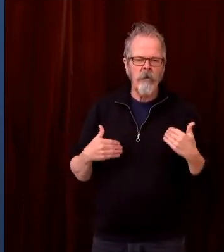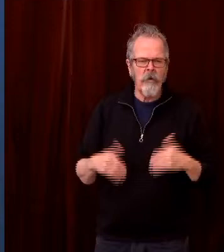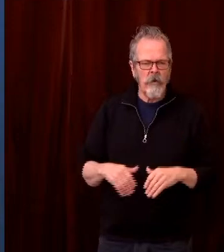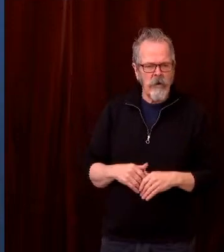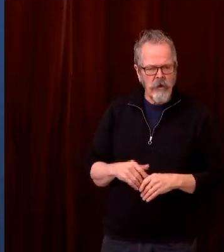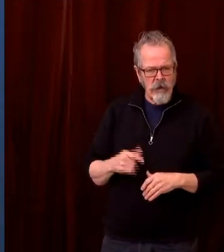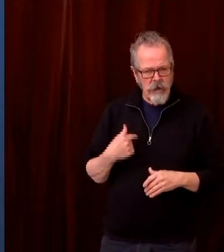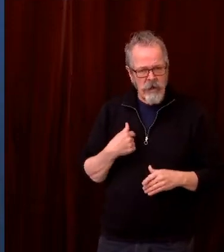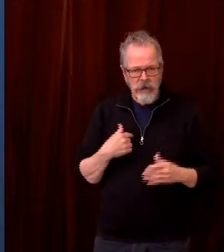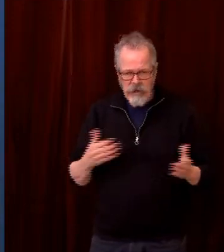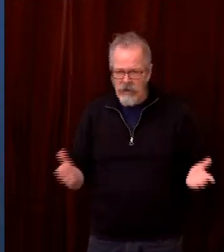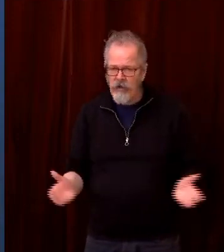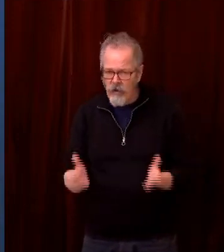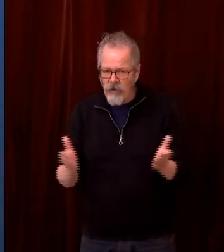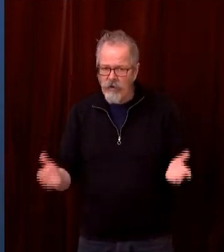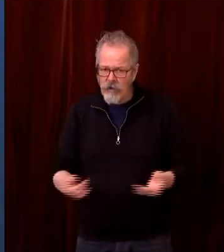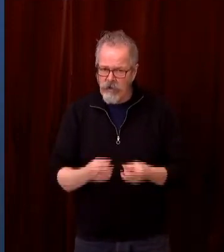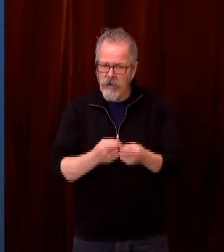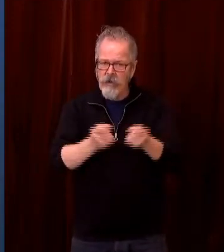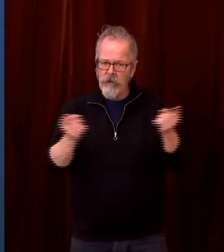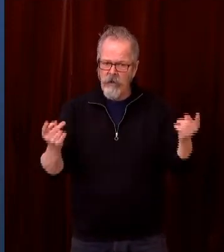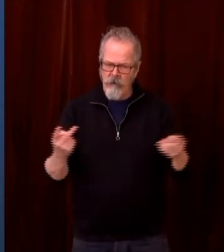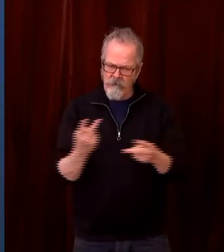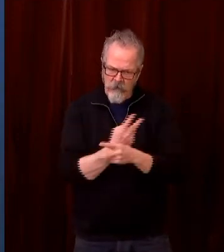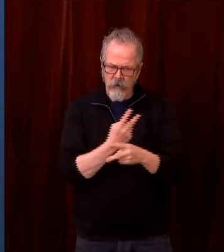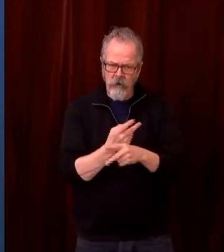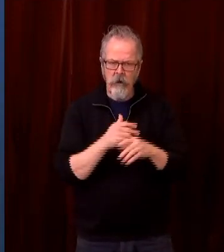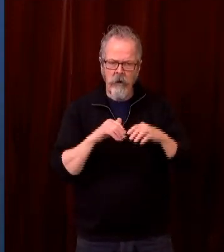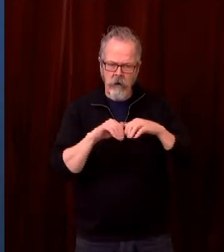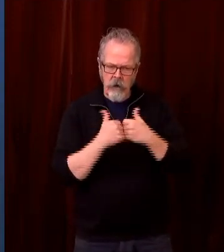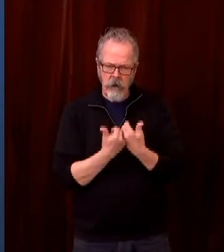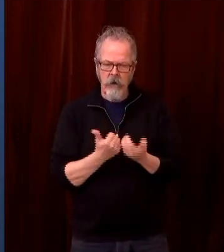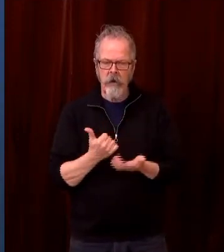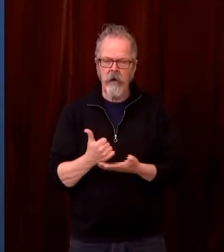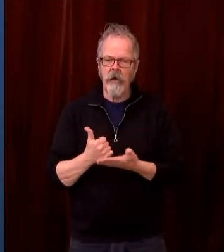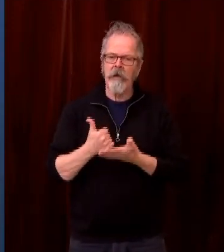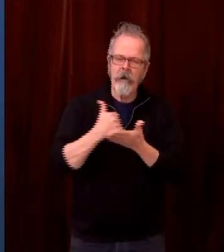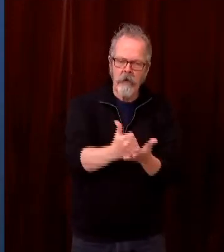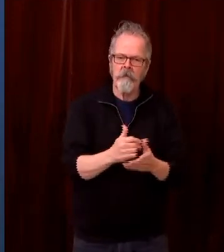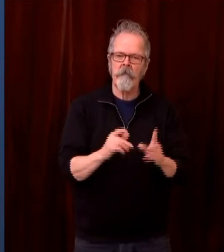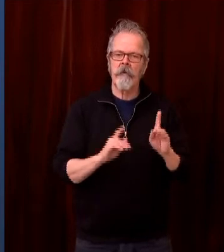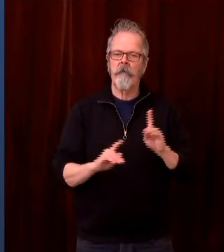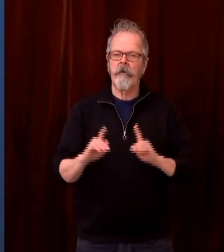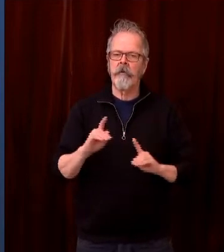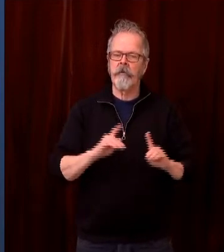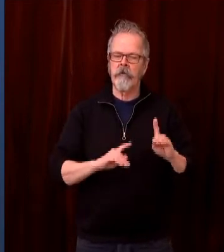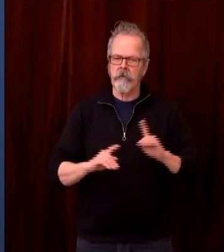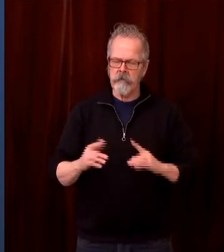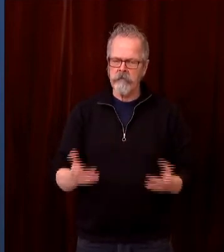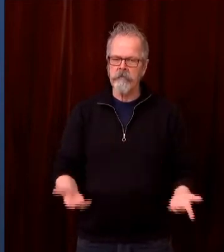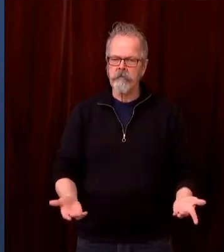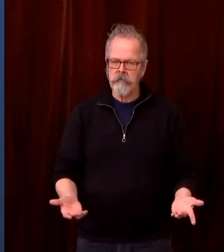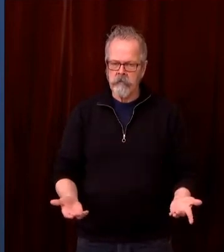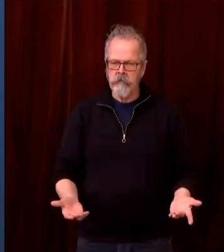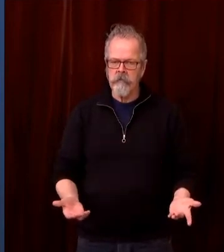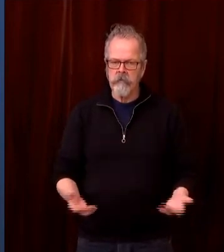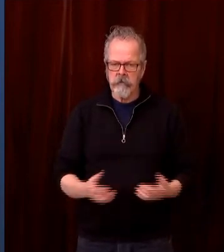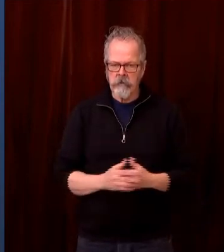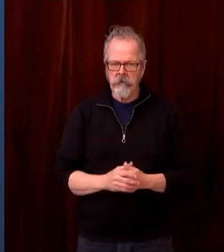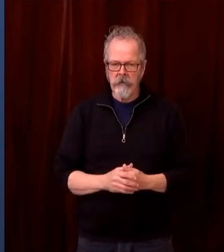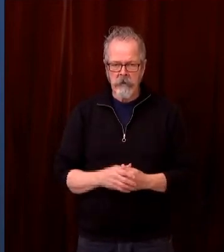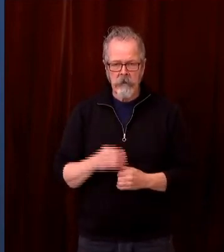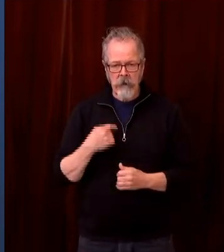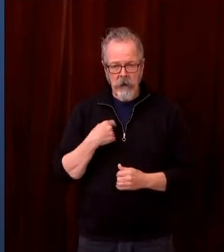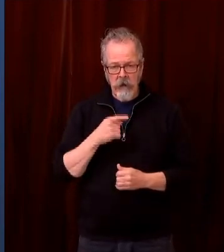all over the state of Washington. It's really impressive to me how fast communities have come together to set up these distribution